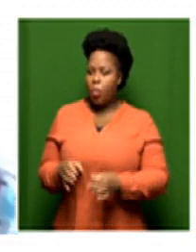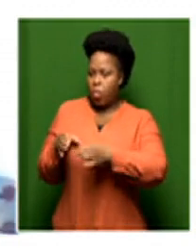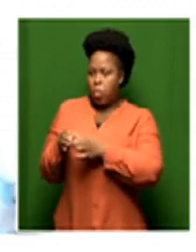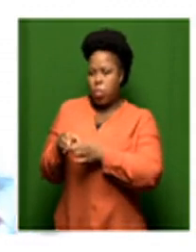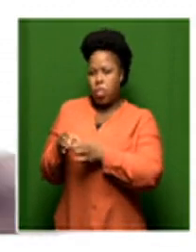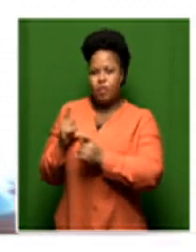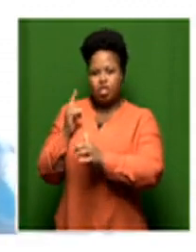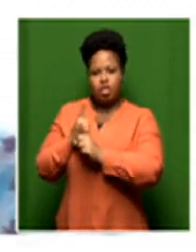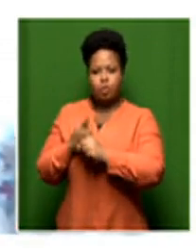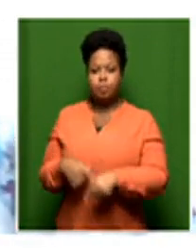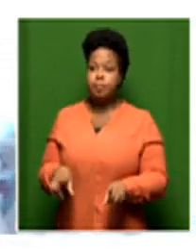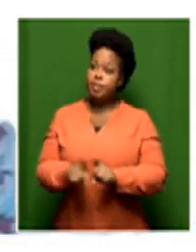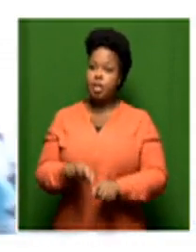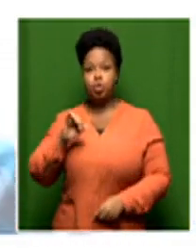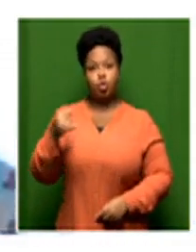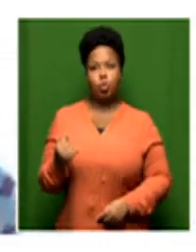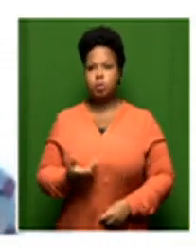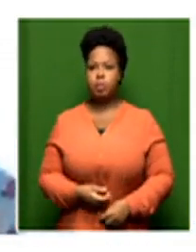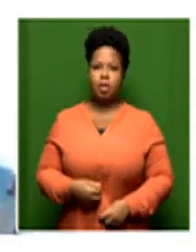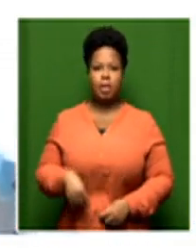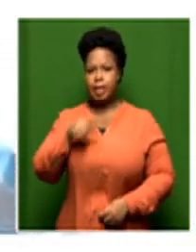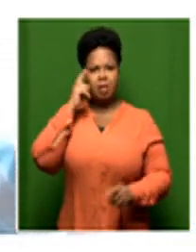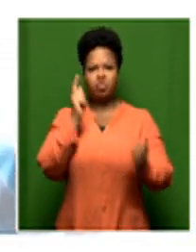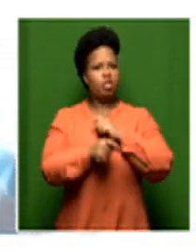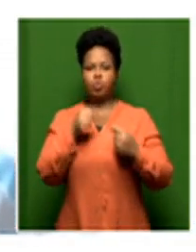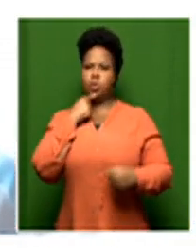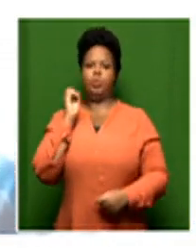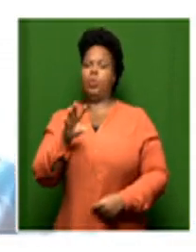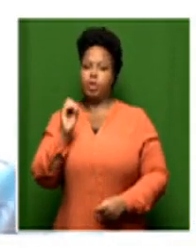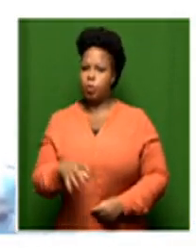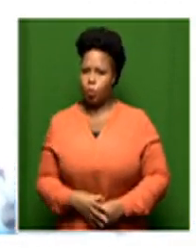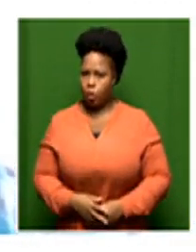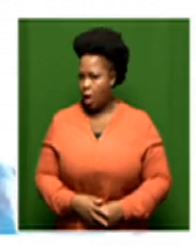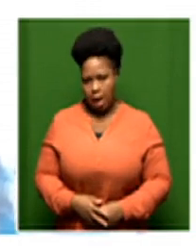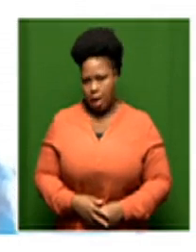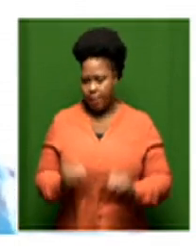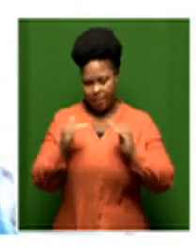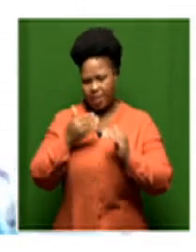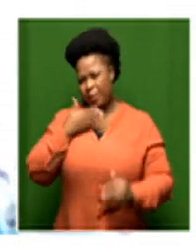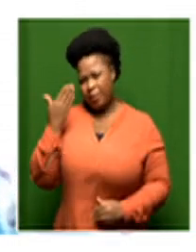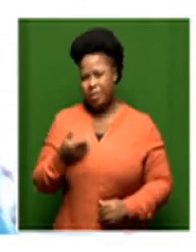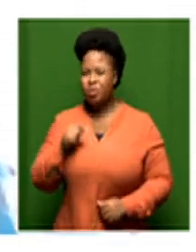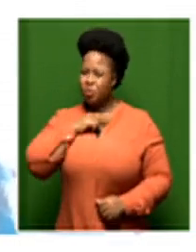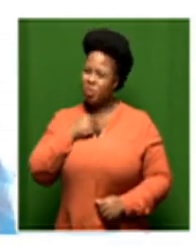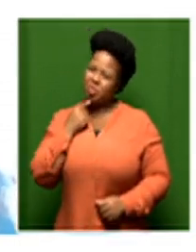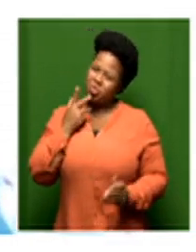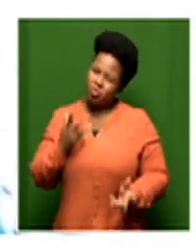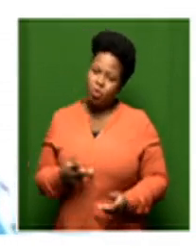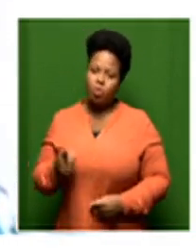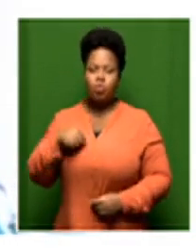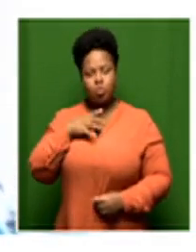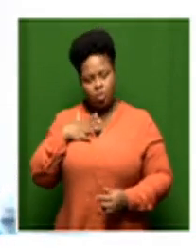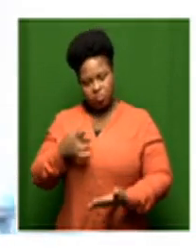It's like saying Johannesburg is Soweto, and that's unfair. Therefore, that's why we are raising this issue, that we